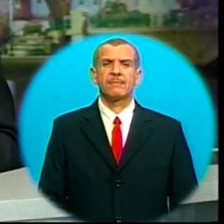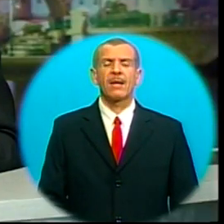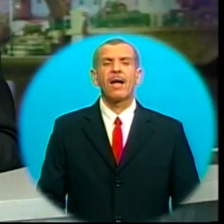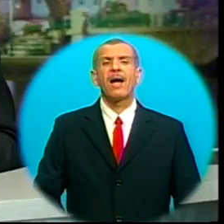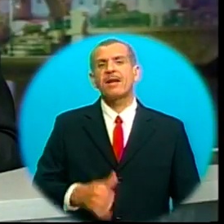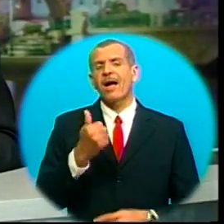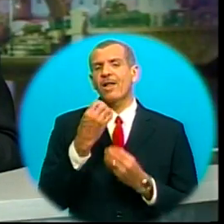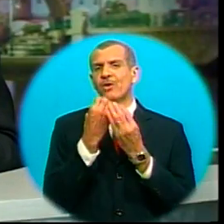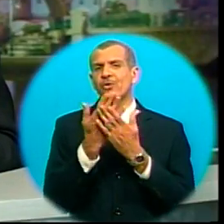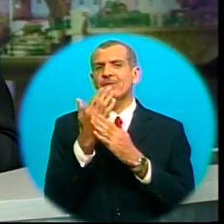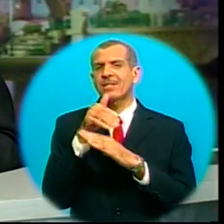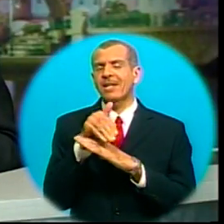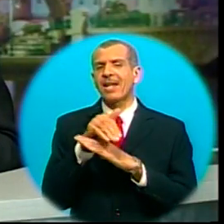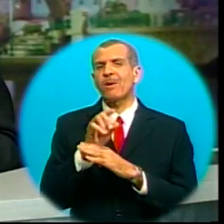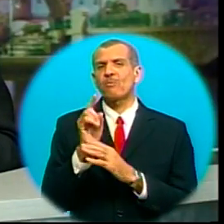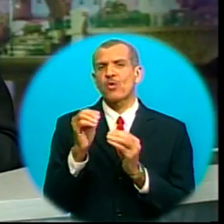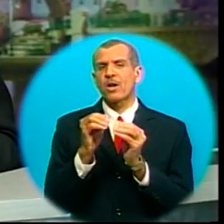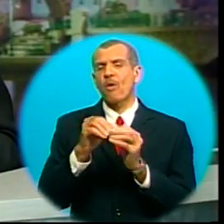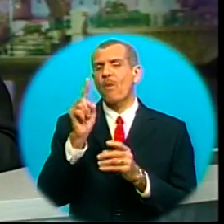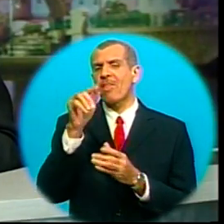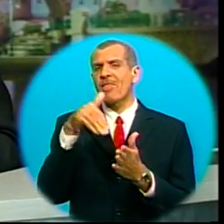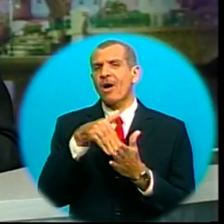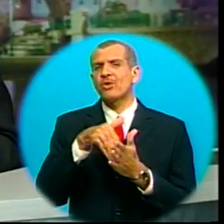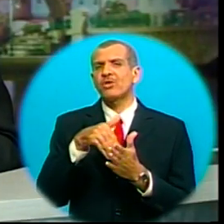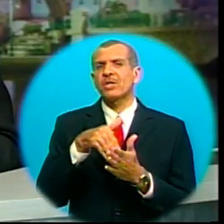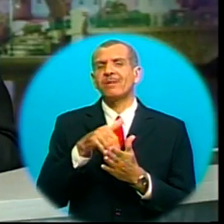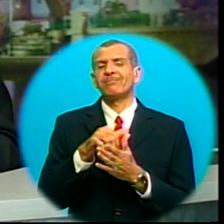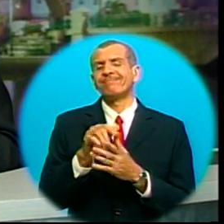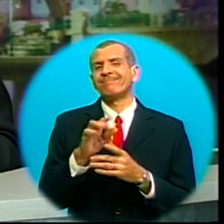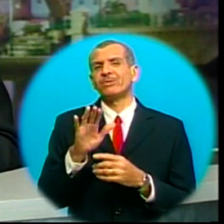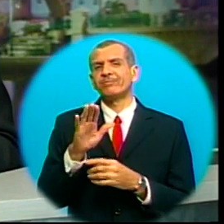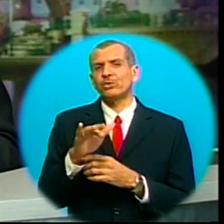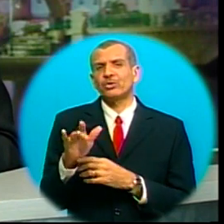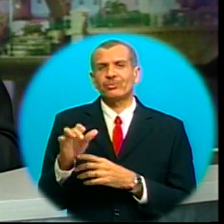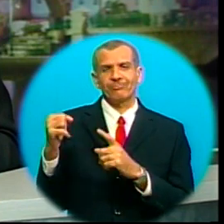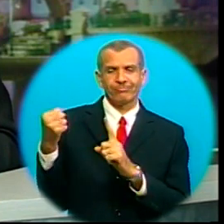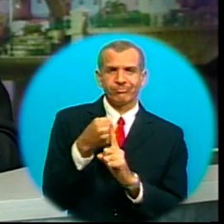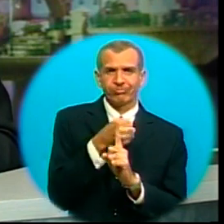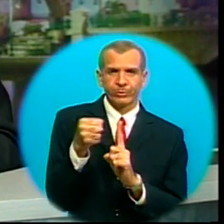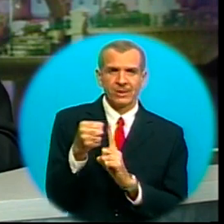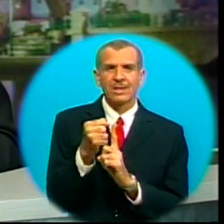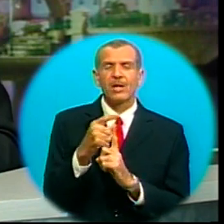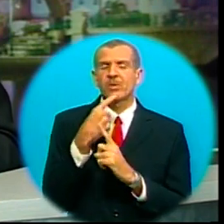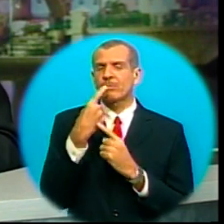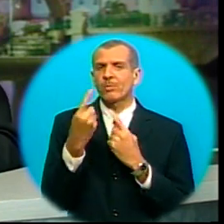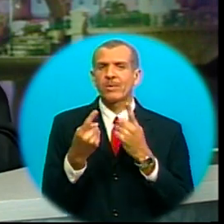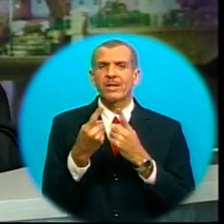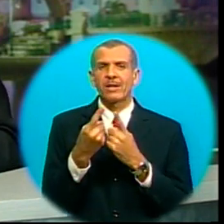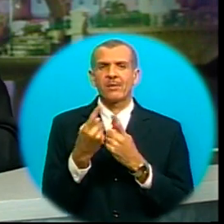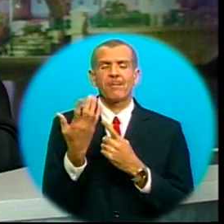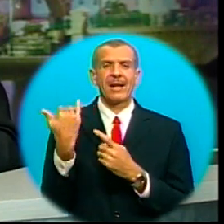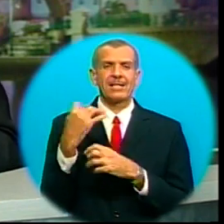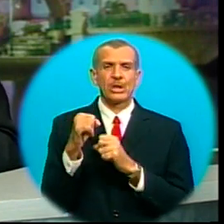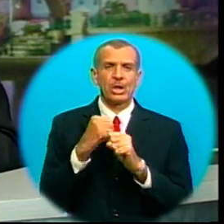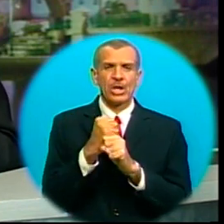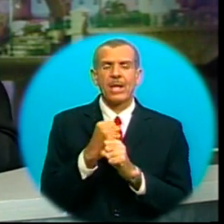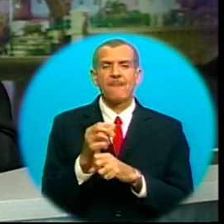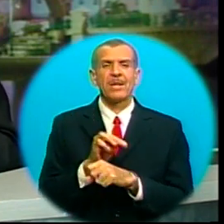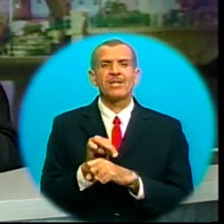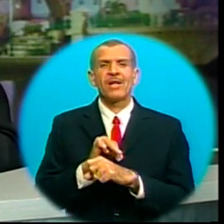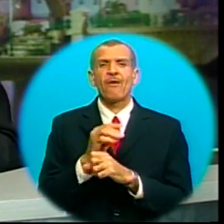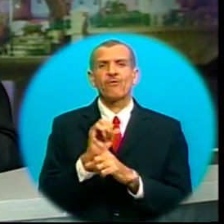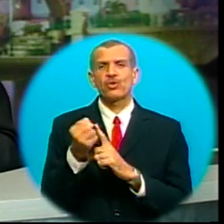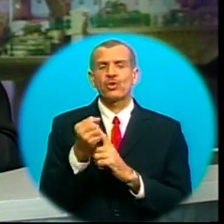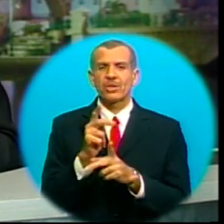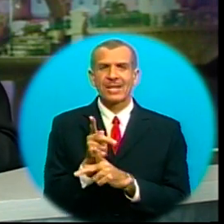In other news tonight, over 1,000 cases of child abuse have been reported by the Child Care Board over the last year. Minister of Social